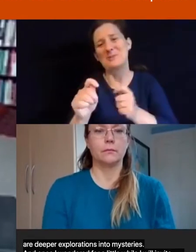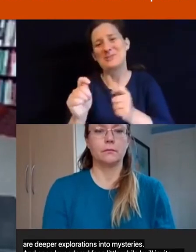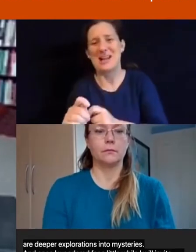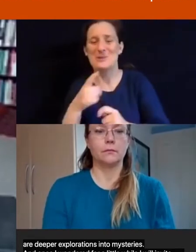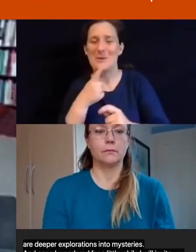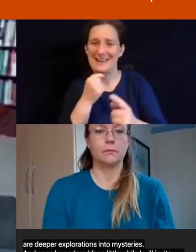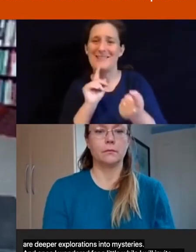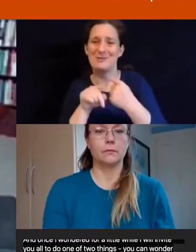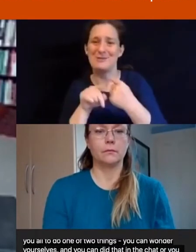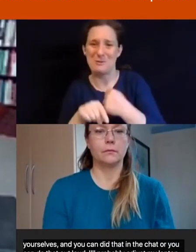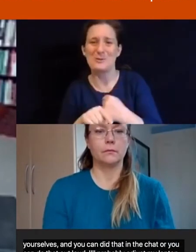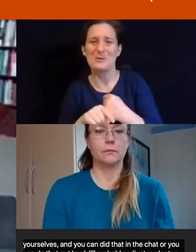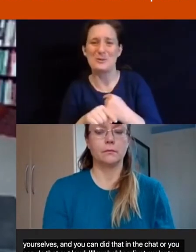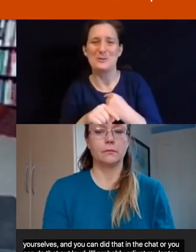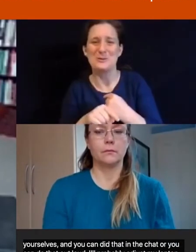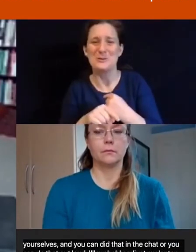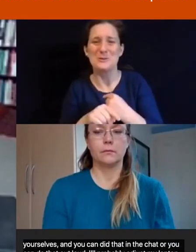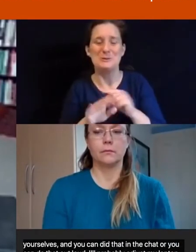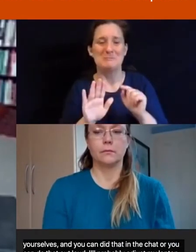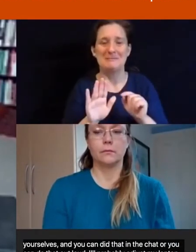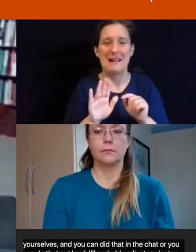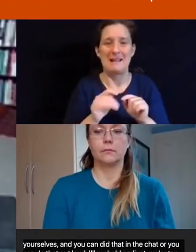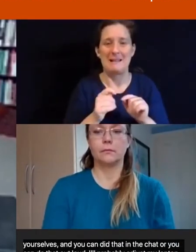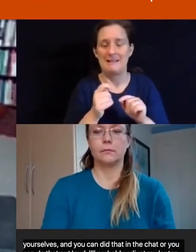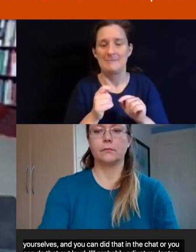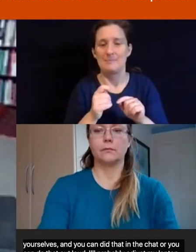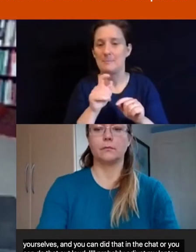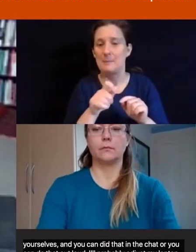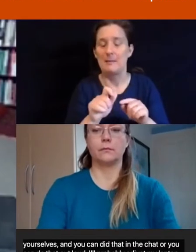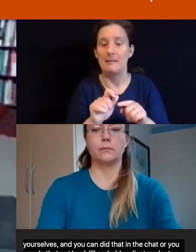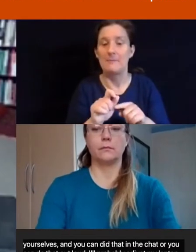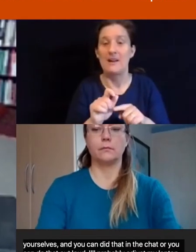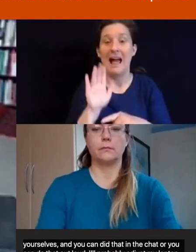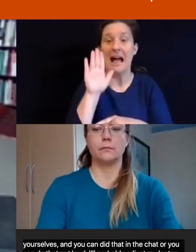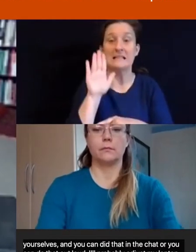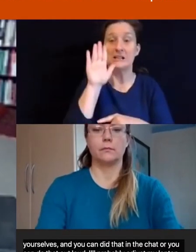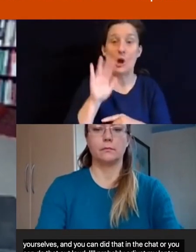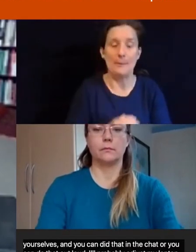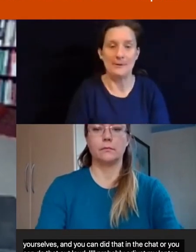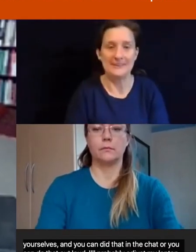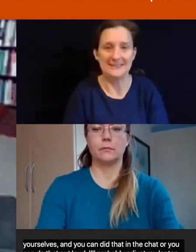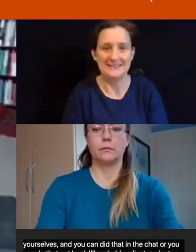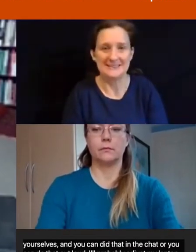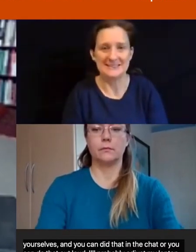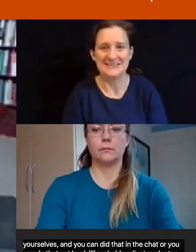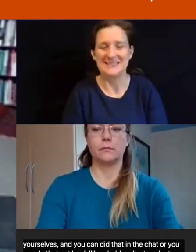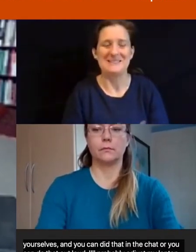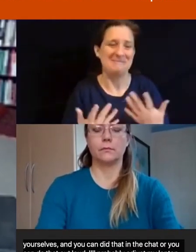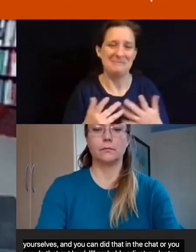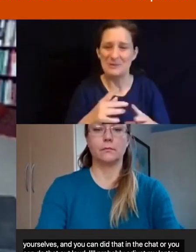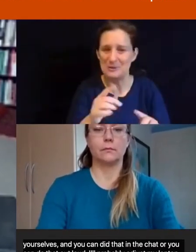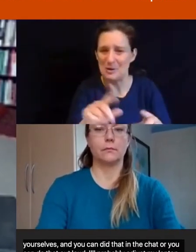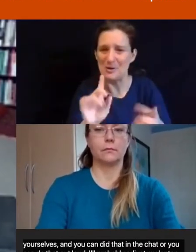respond to little hands up that go in the various things that you can use at the